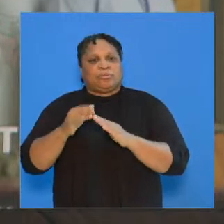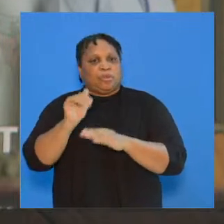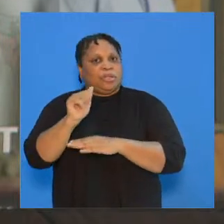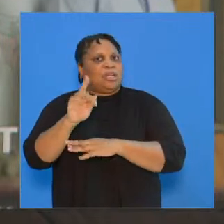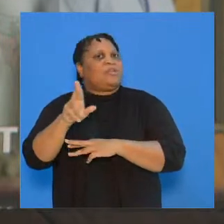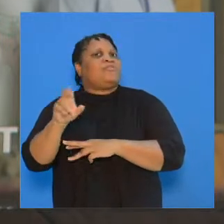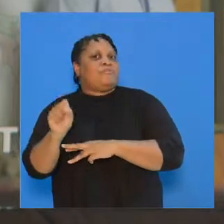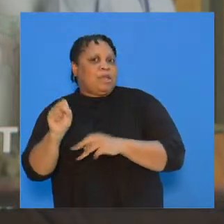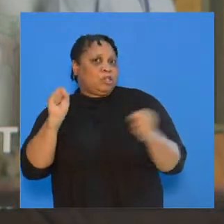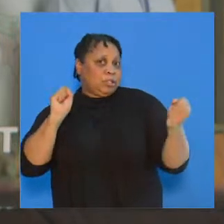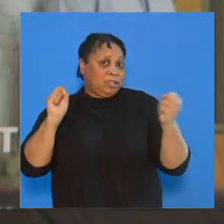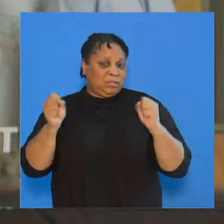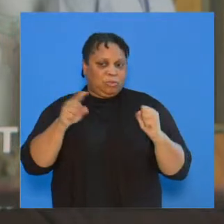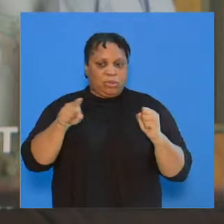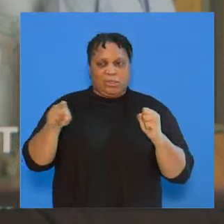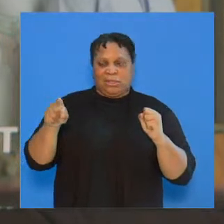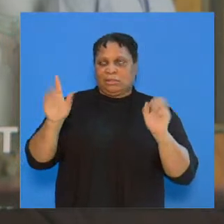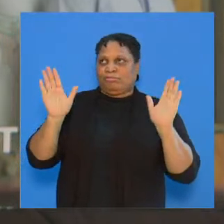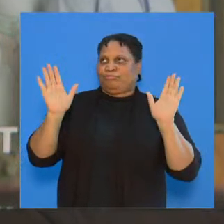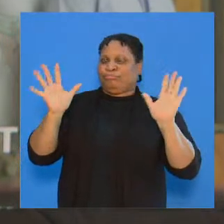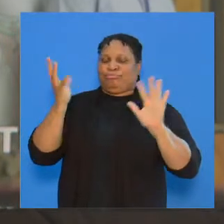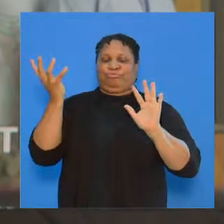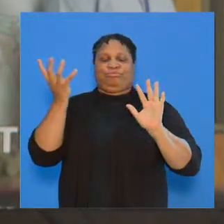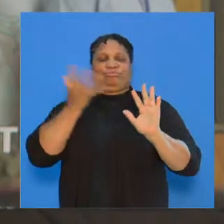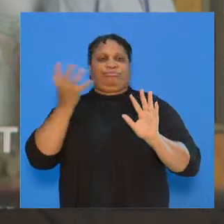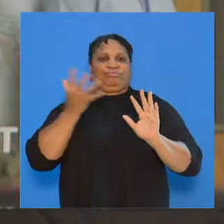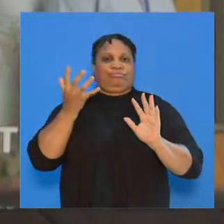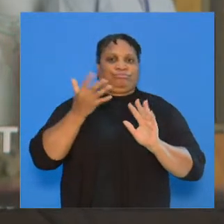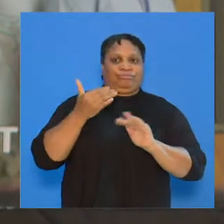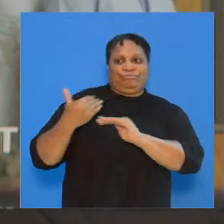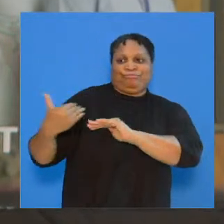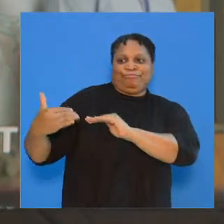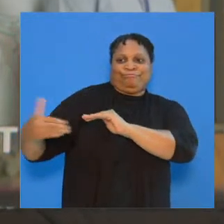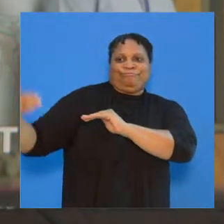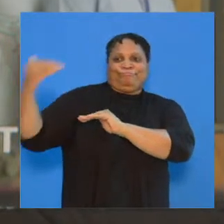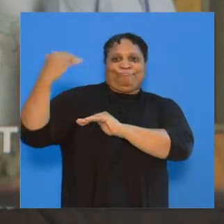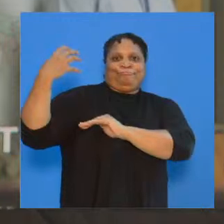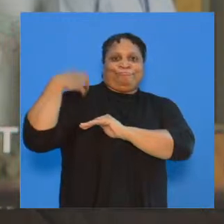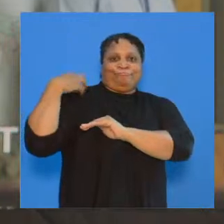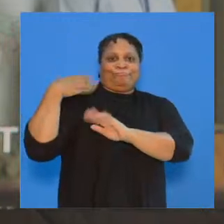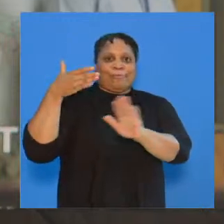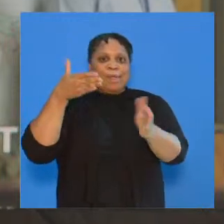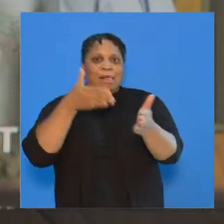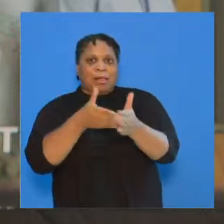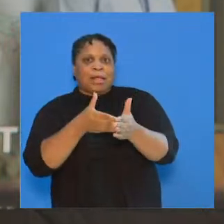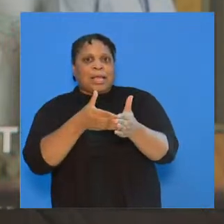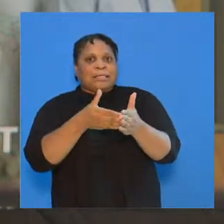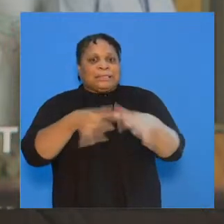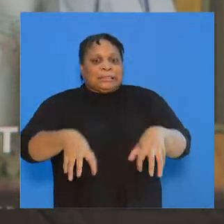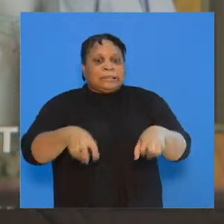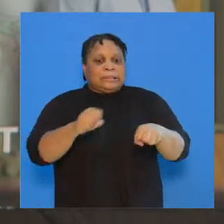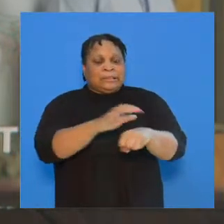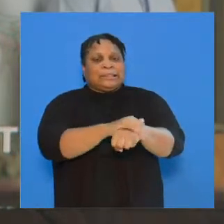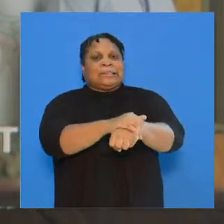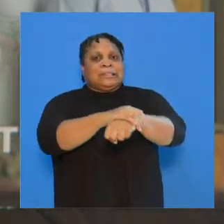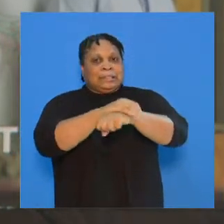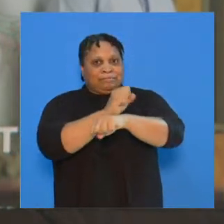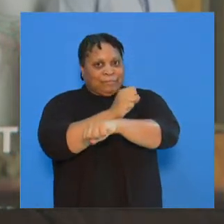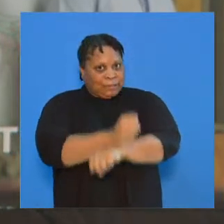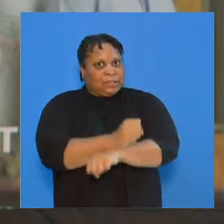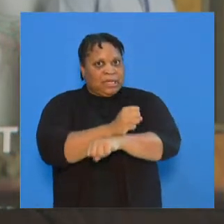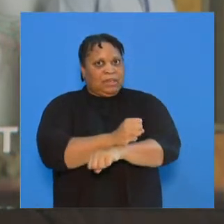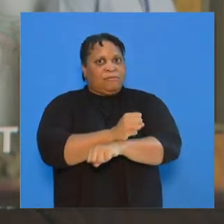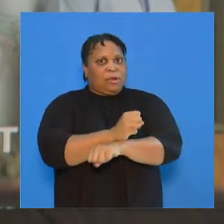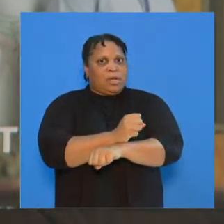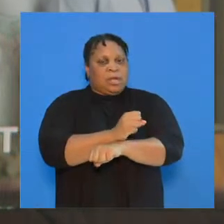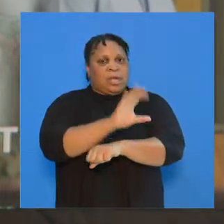a tribute to this iconic Bermudian trailblazer in the struggle against the enslavement of Africans, and has already identified a location